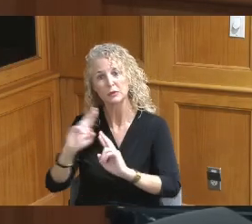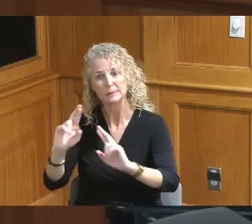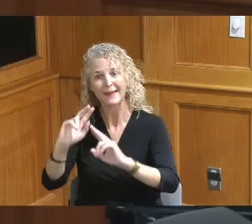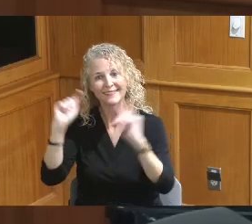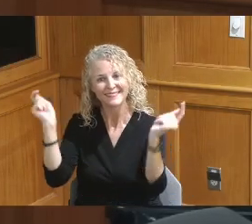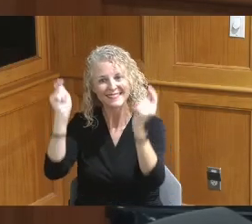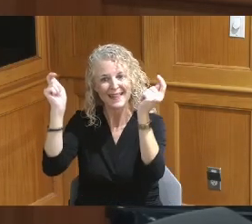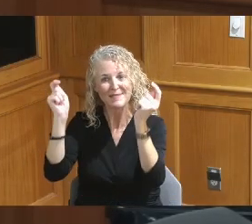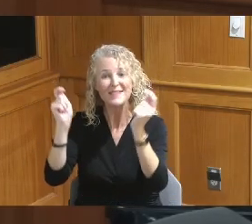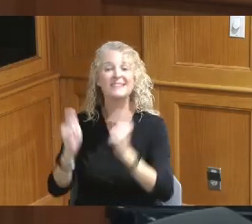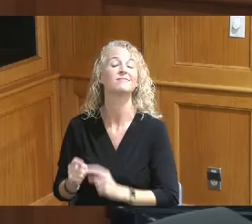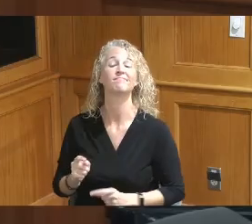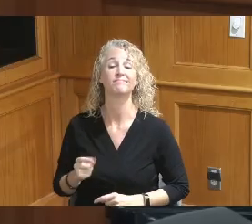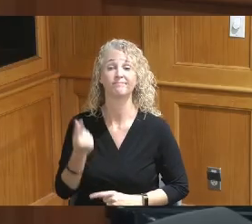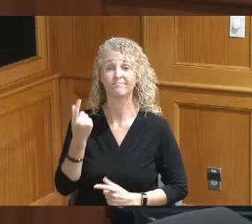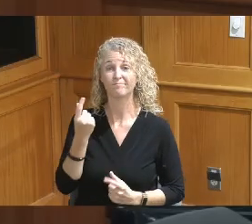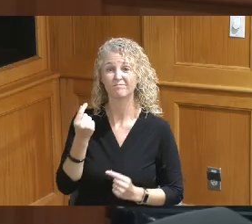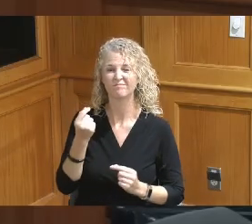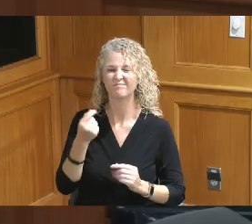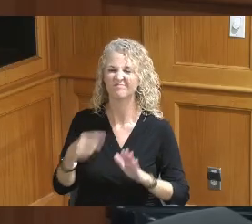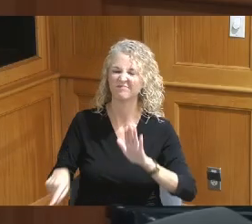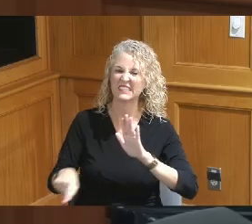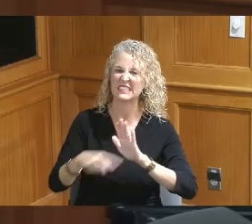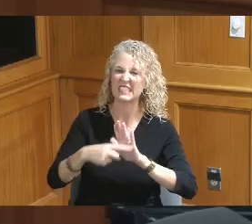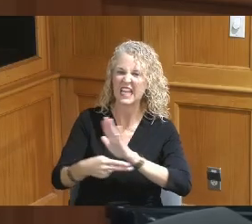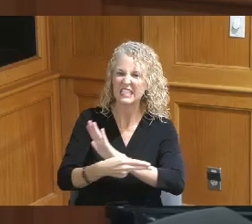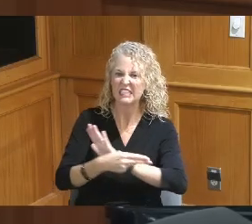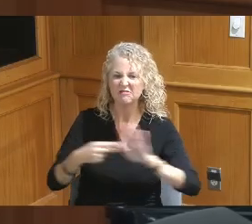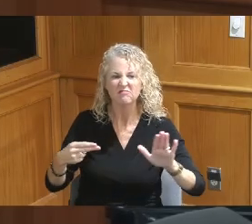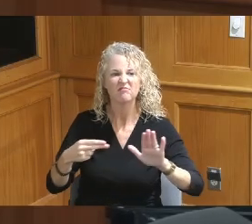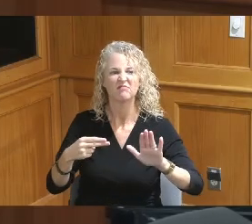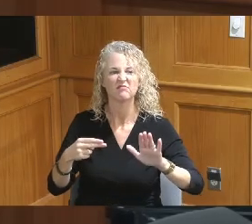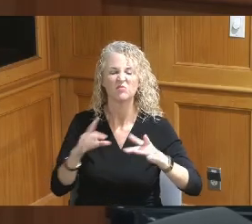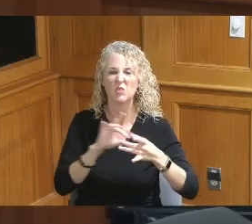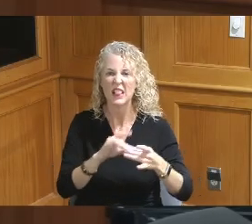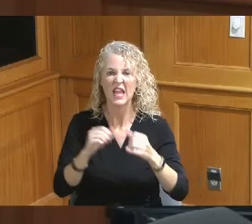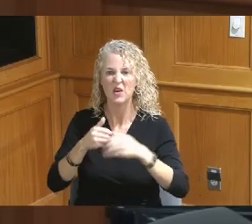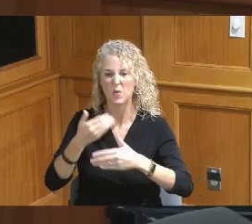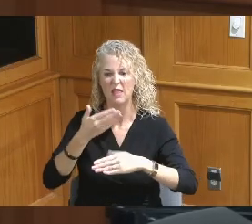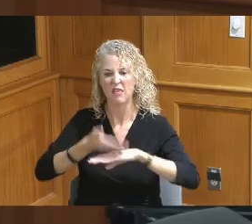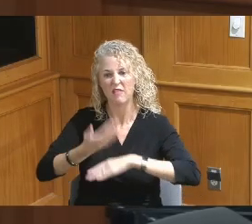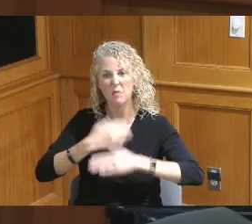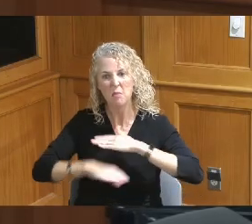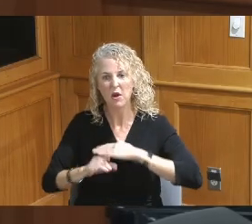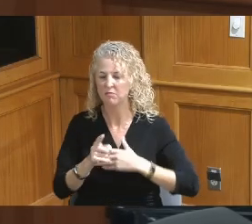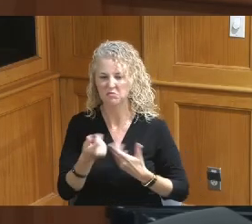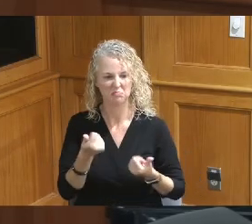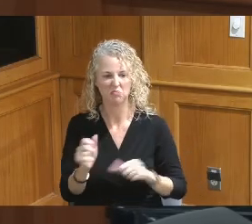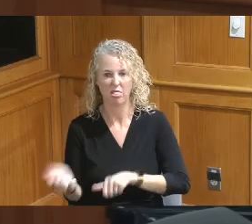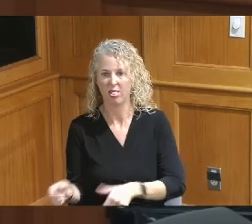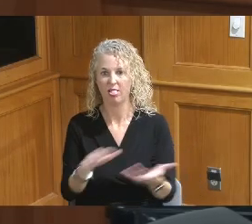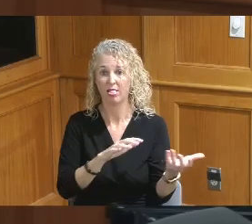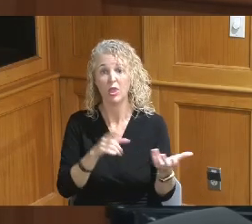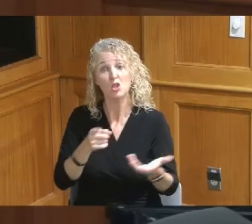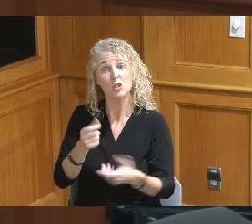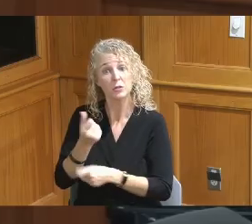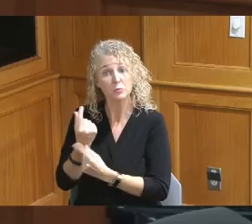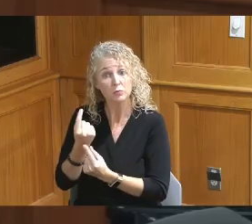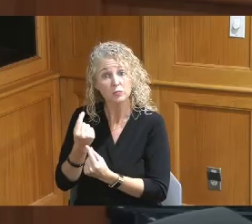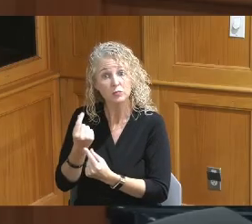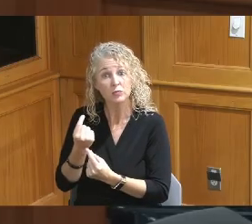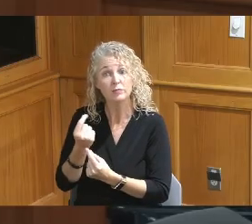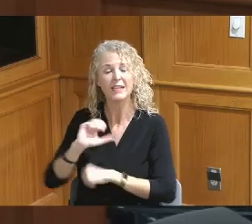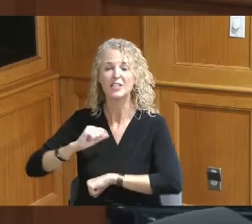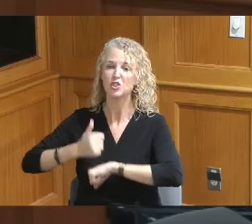celebrated. By removing stigma around postpartum struggles and emphasizing community care, Amanda has